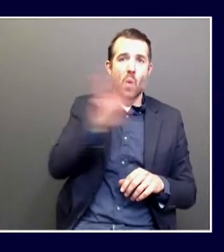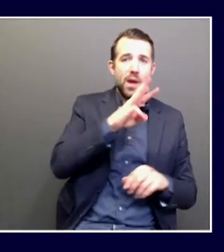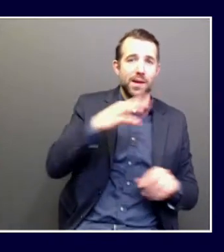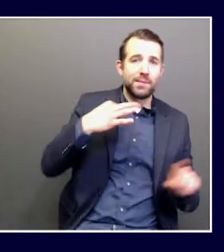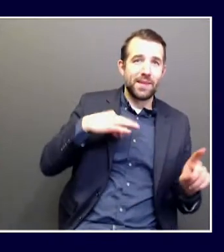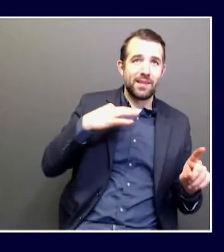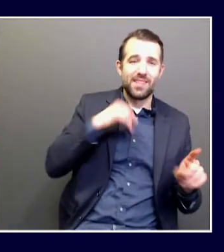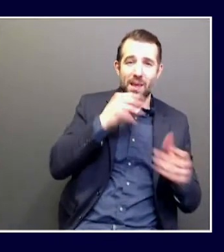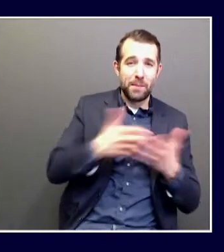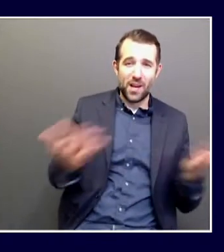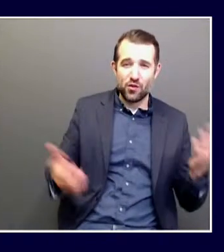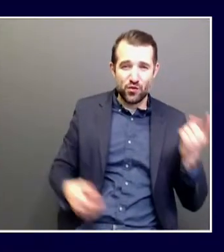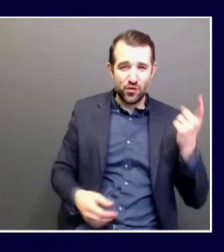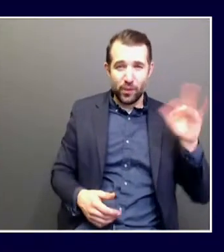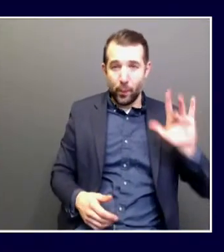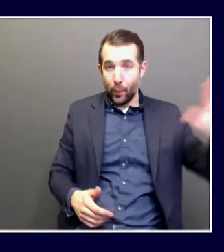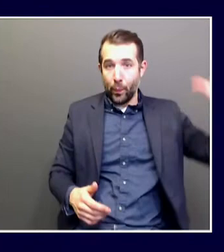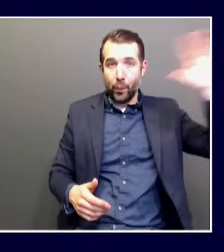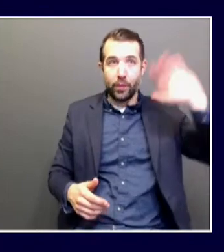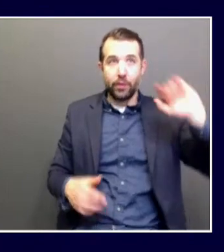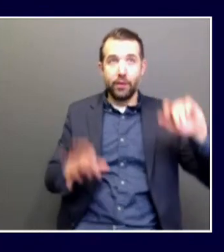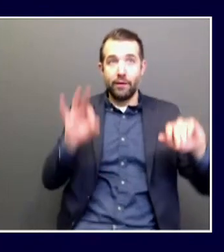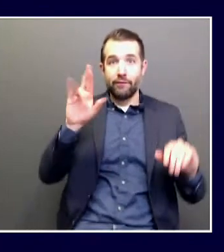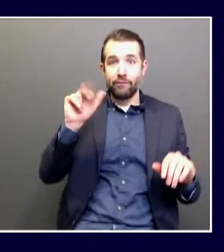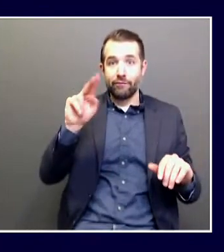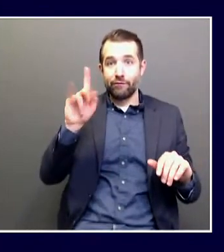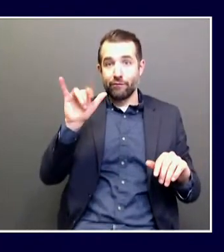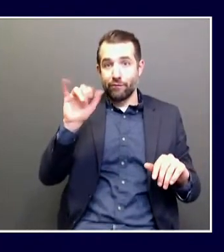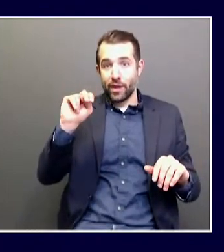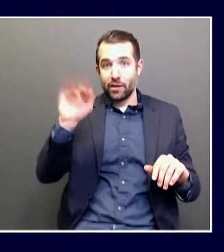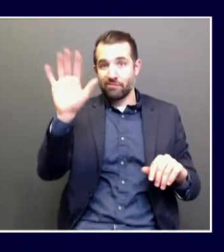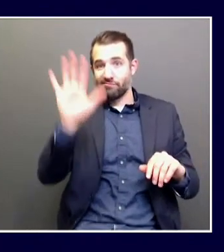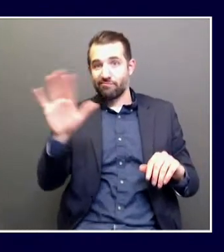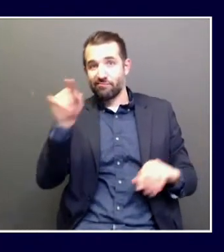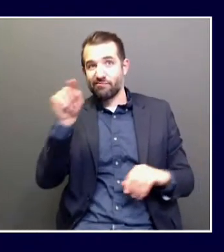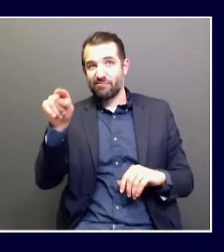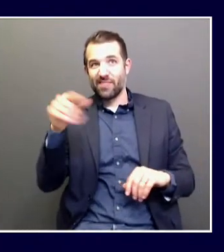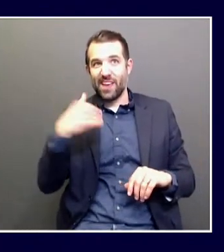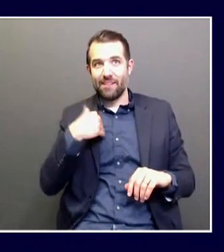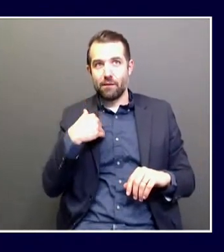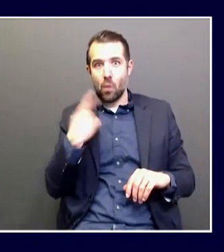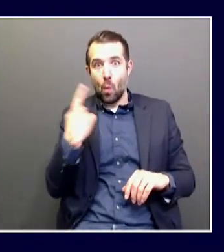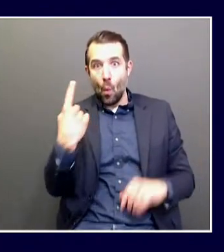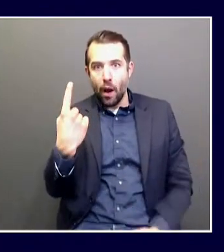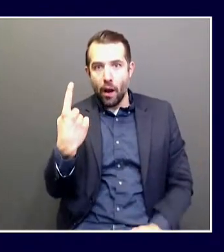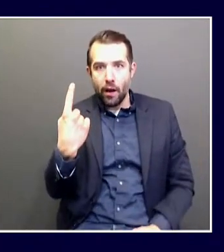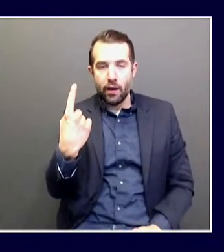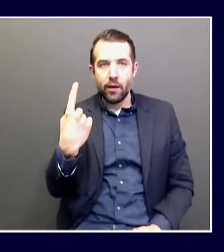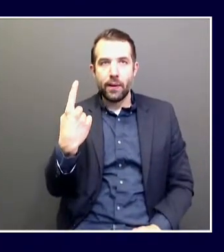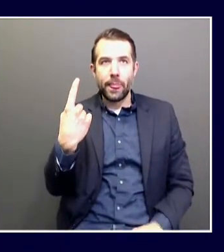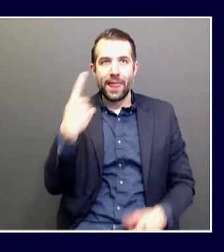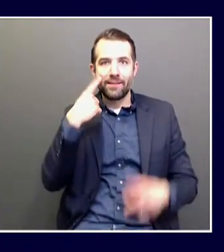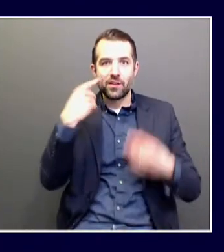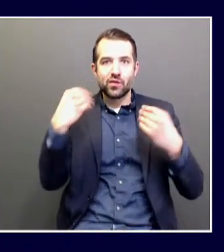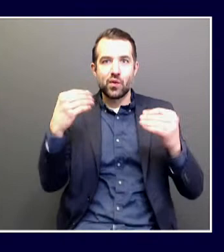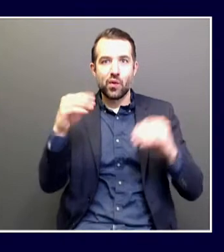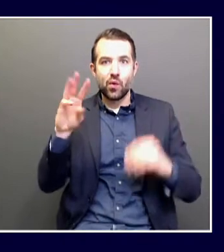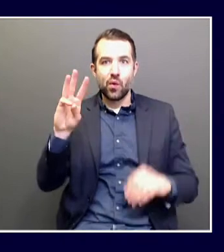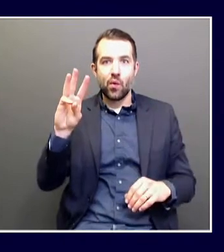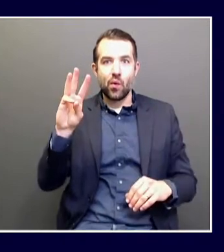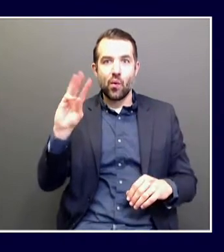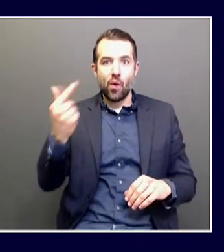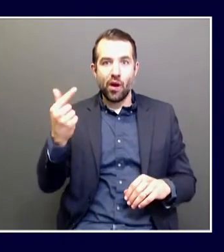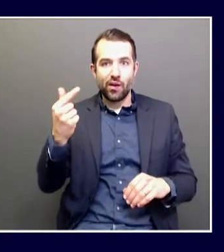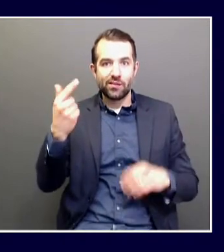not doing well at all with cases, has just one Walgreens or CVS location in Farmington where you can get a test.